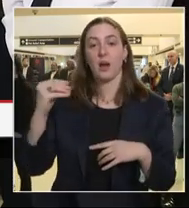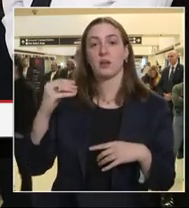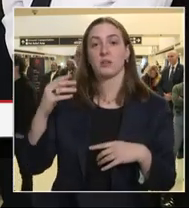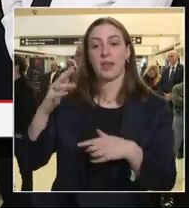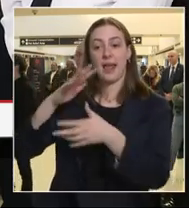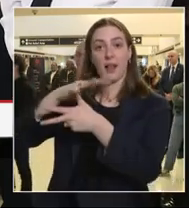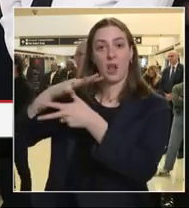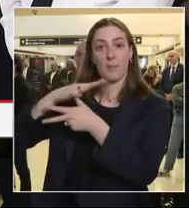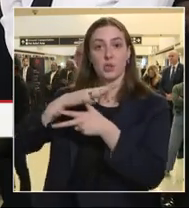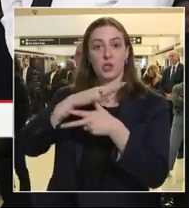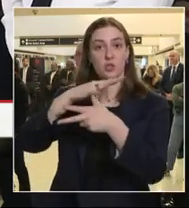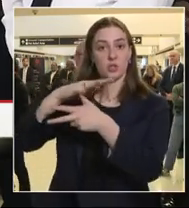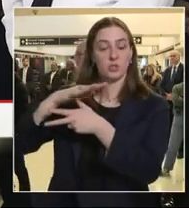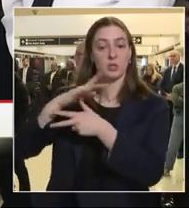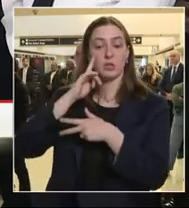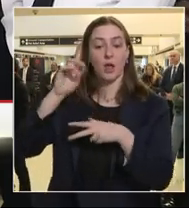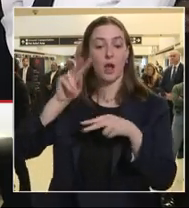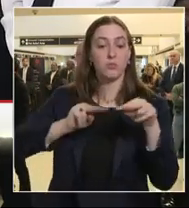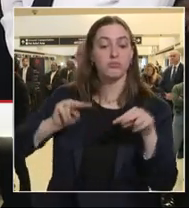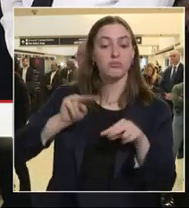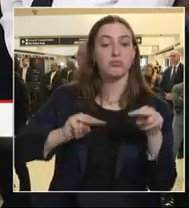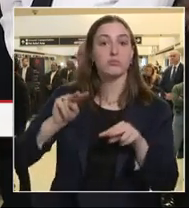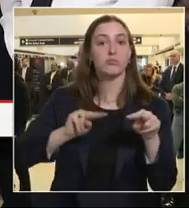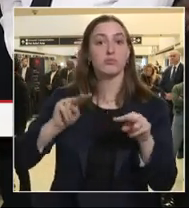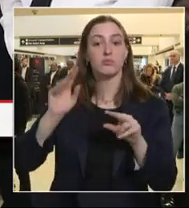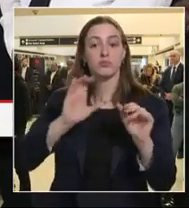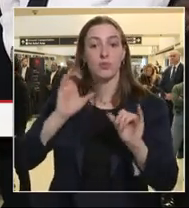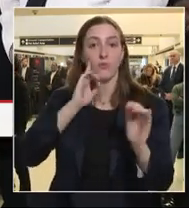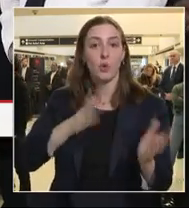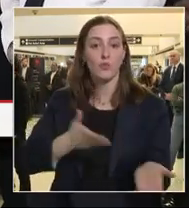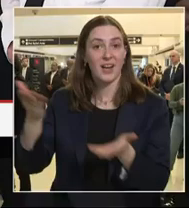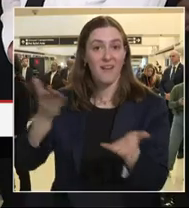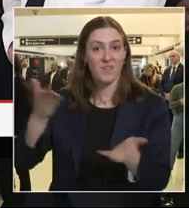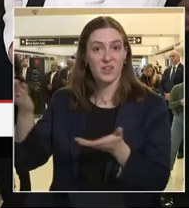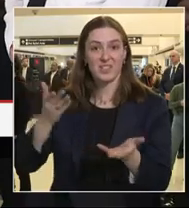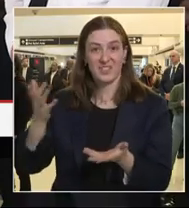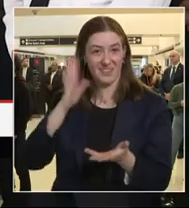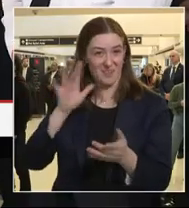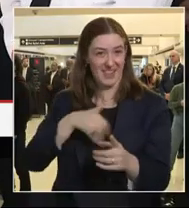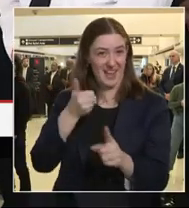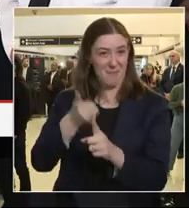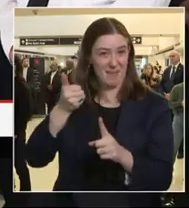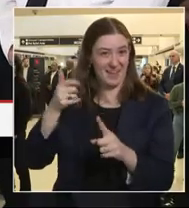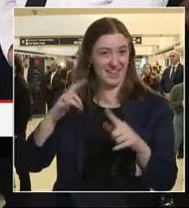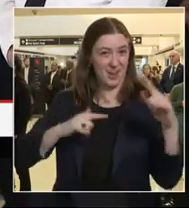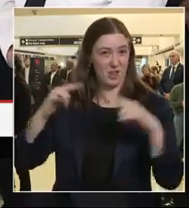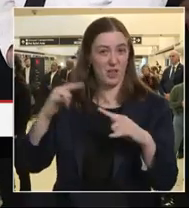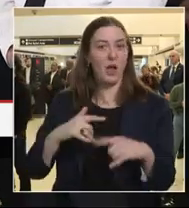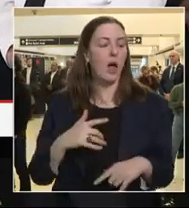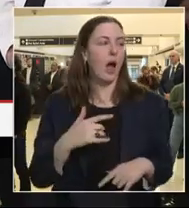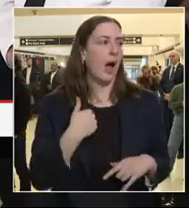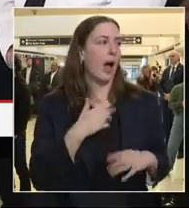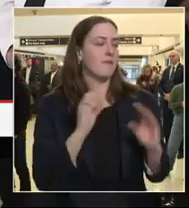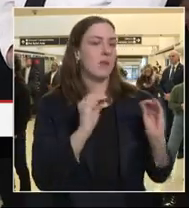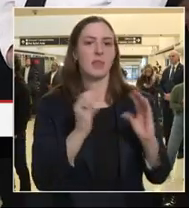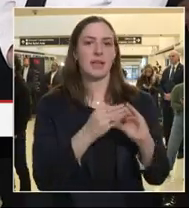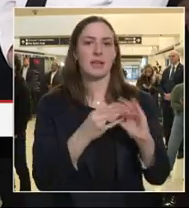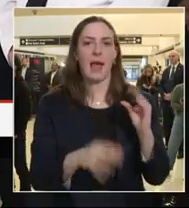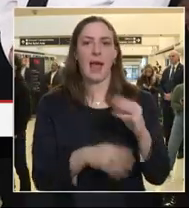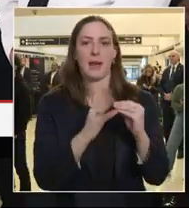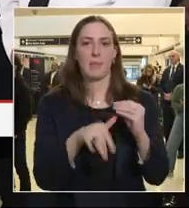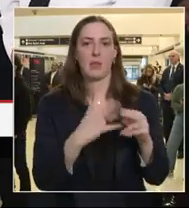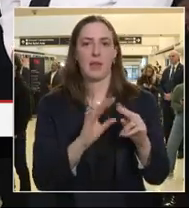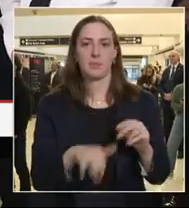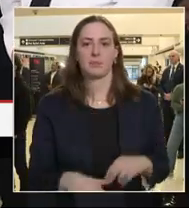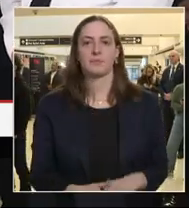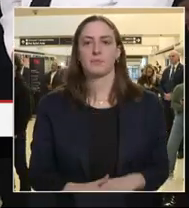efforts? I don't know the answer to that. Jack, do you have anything to add? We don't have anything to add about that. Yes. This is for